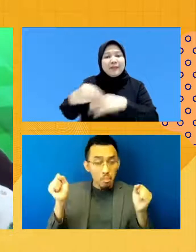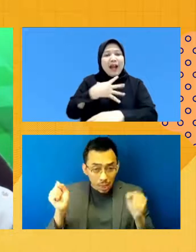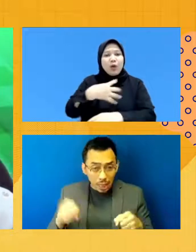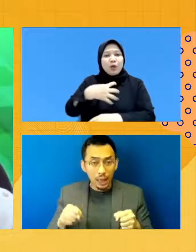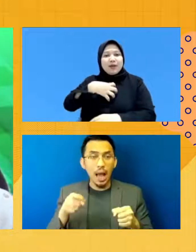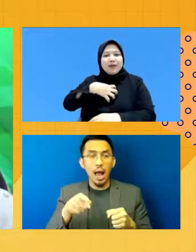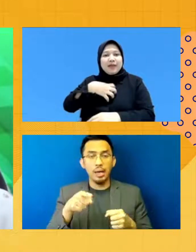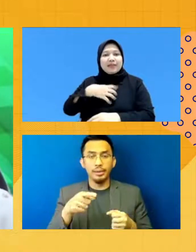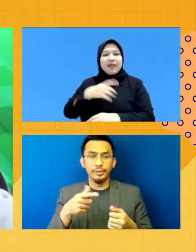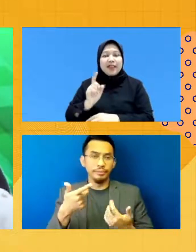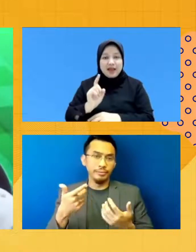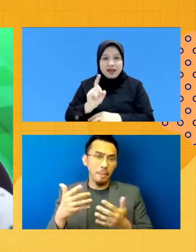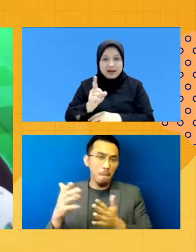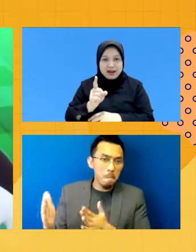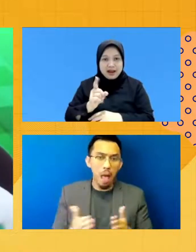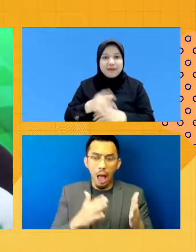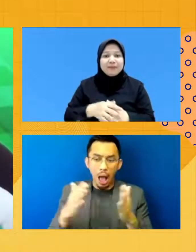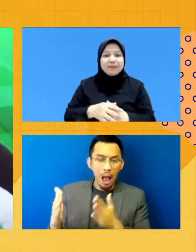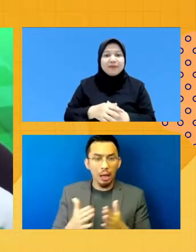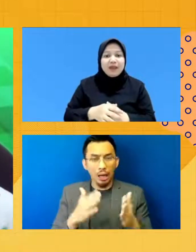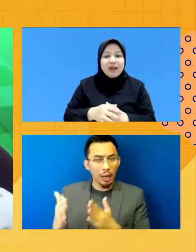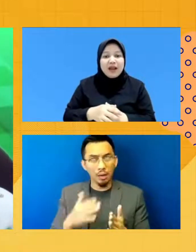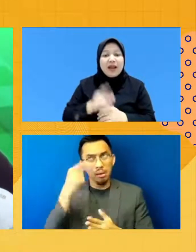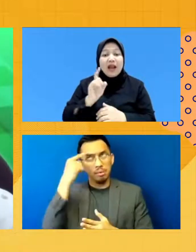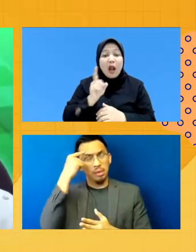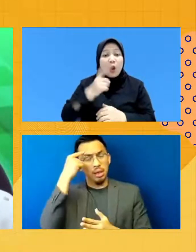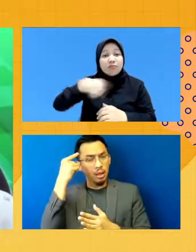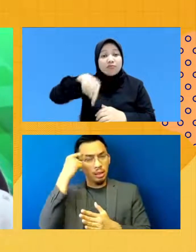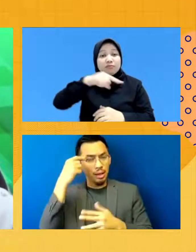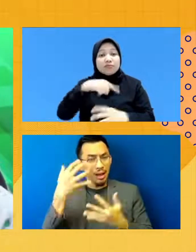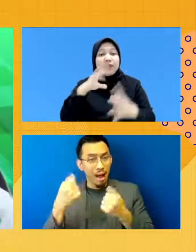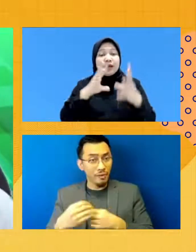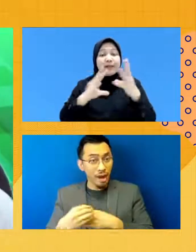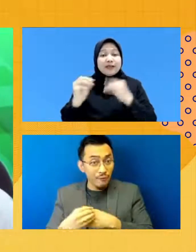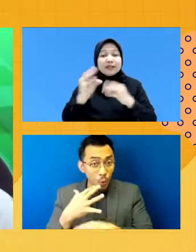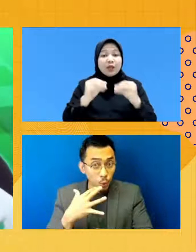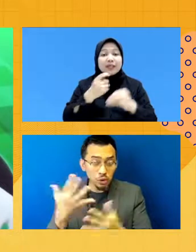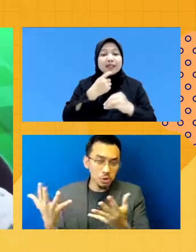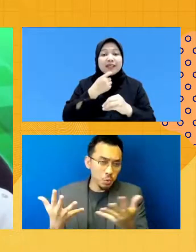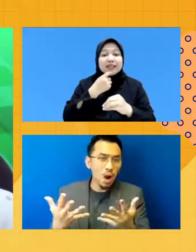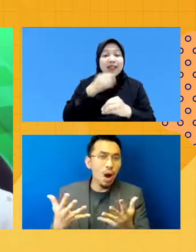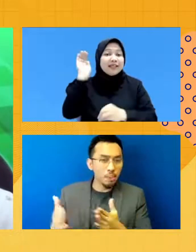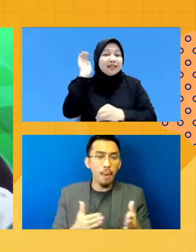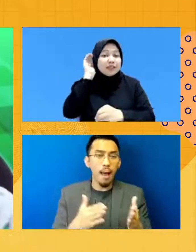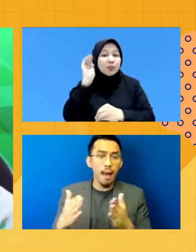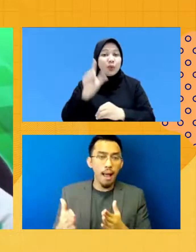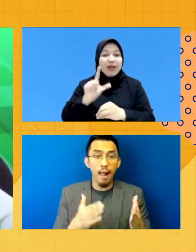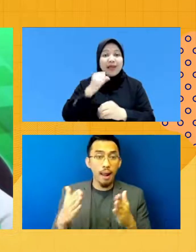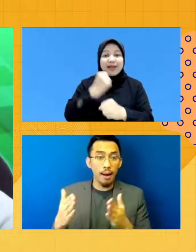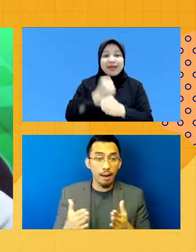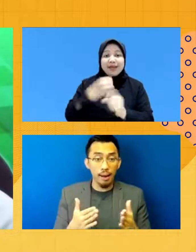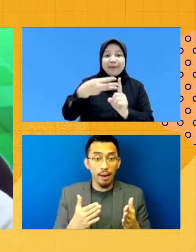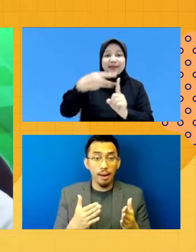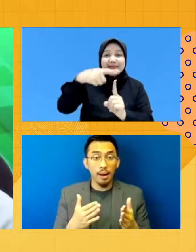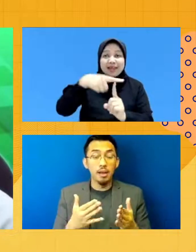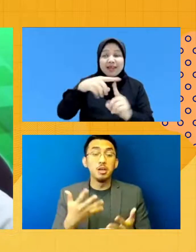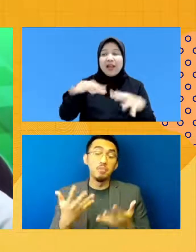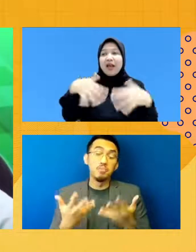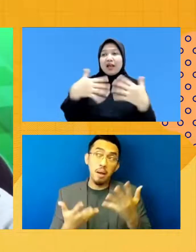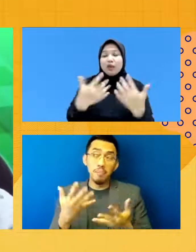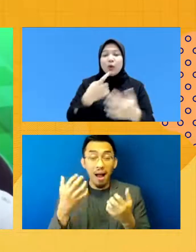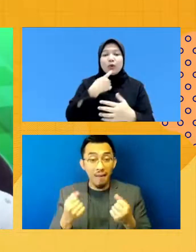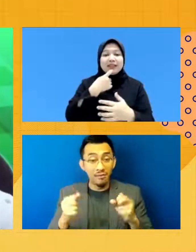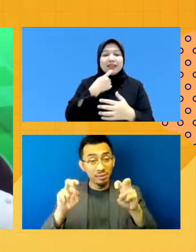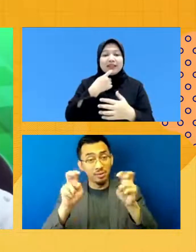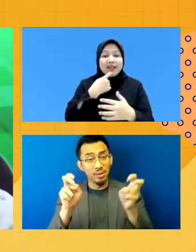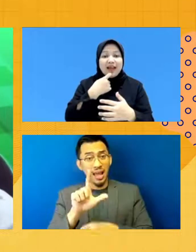now, if we talk about the LGBTQ issues, so we are talking through the internet about these issues with